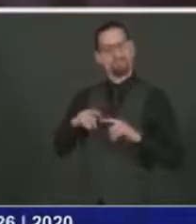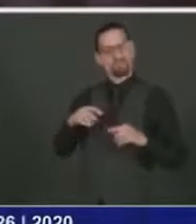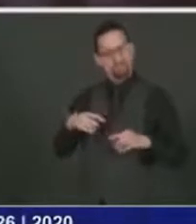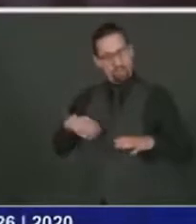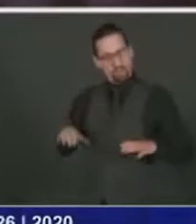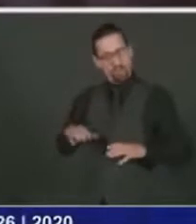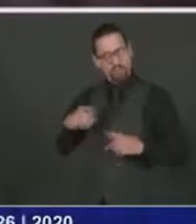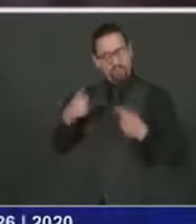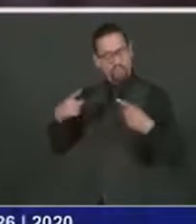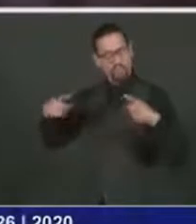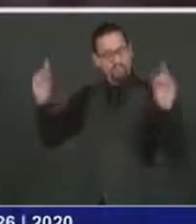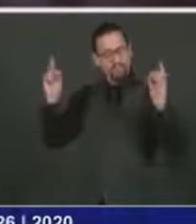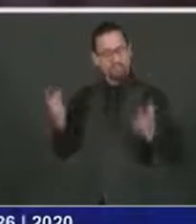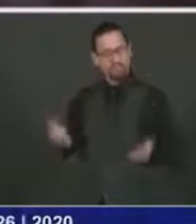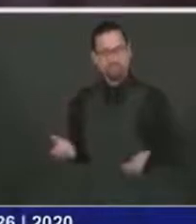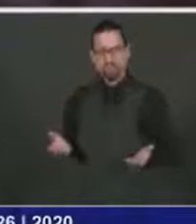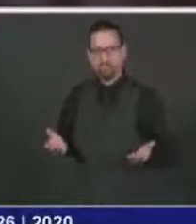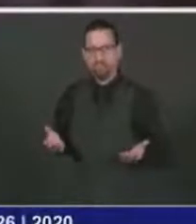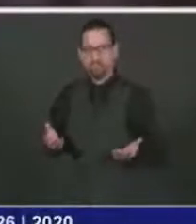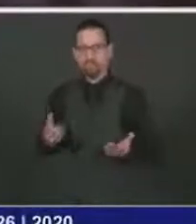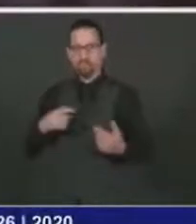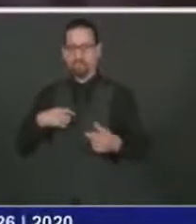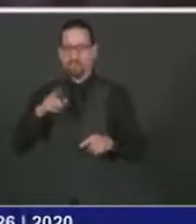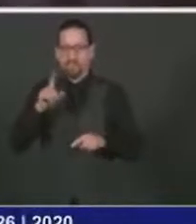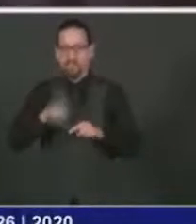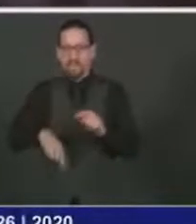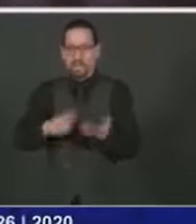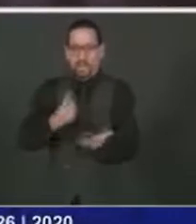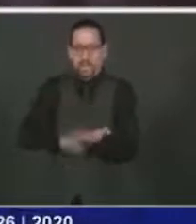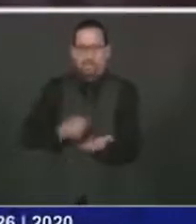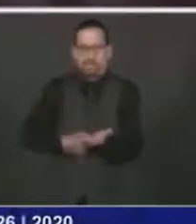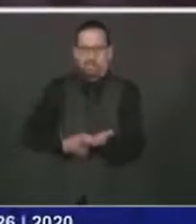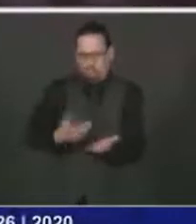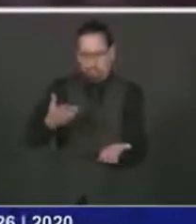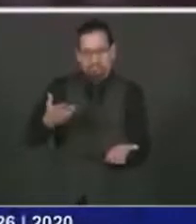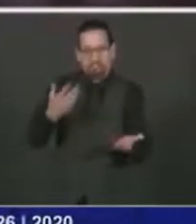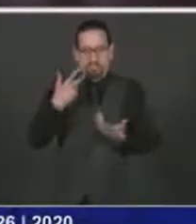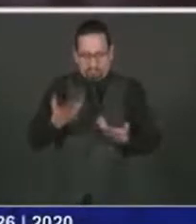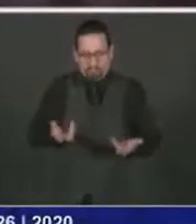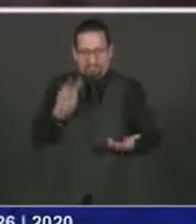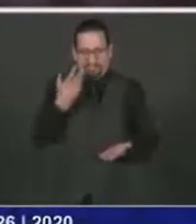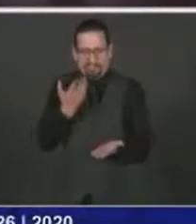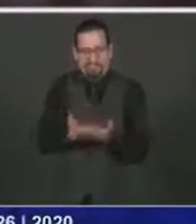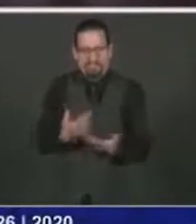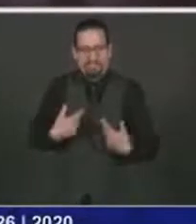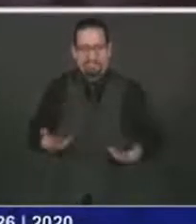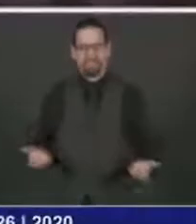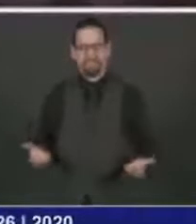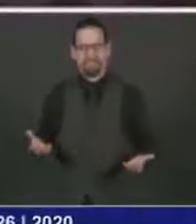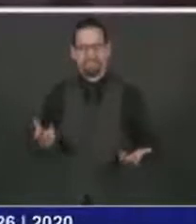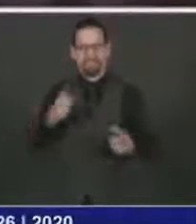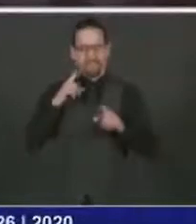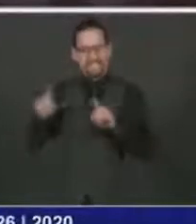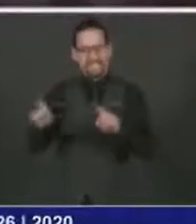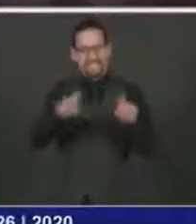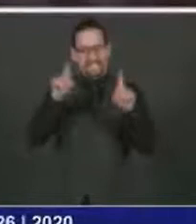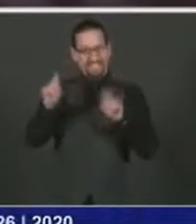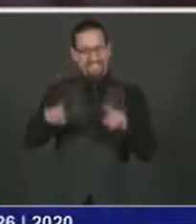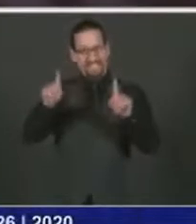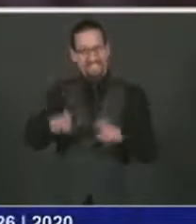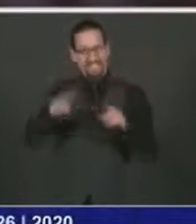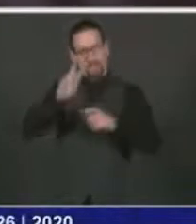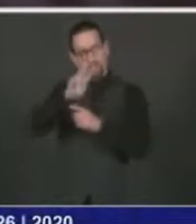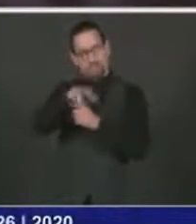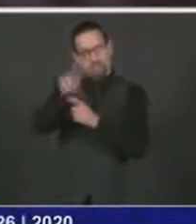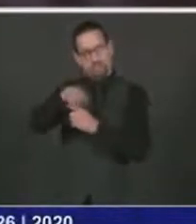So you can't really argue with it. We've tested the equivalent of 22% of our population, and